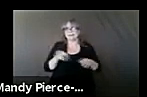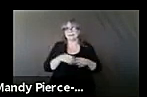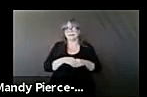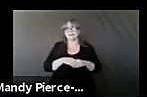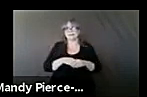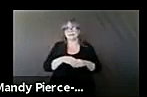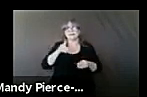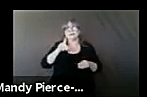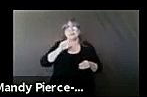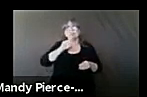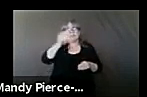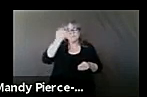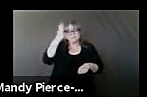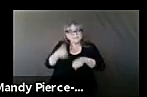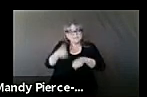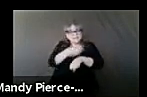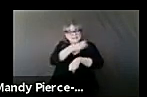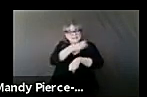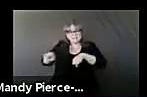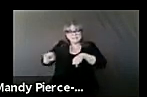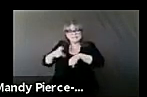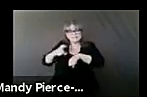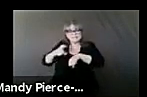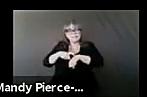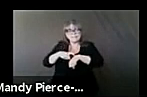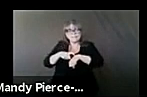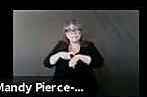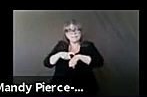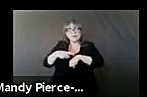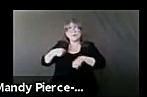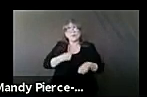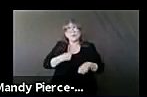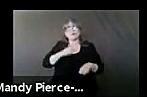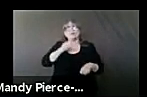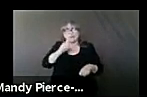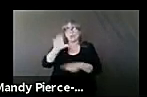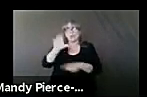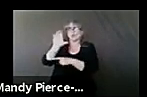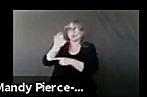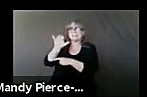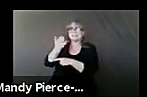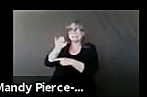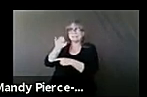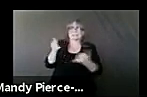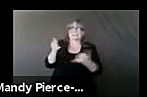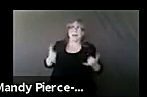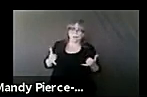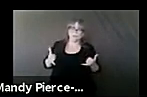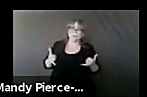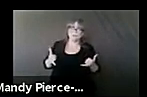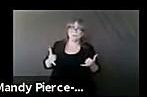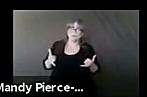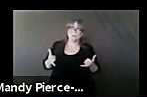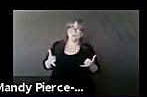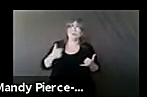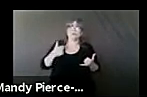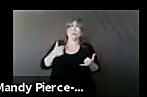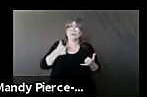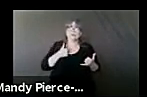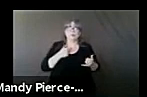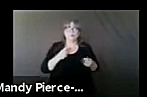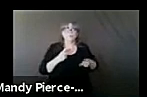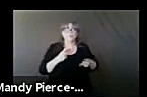and the standards of care today, particularly for the use of personal protective equipment, or PPE, needs